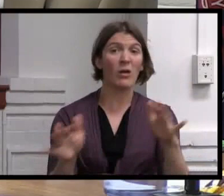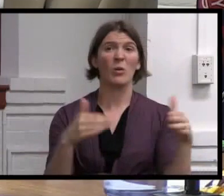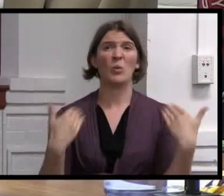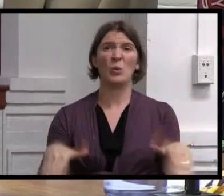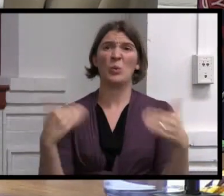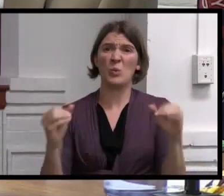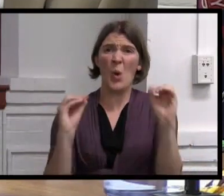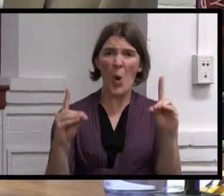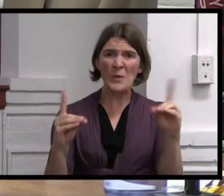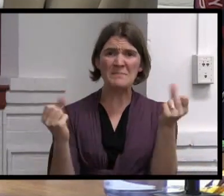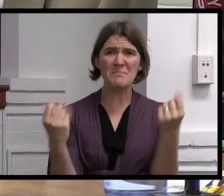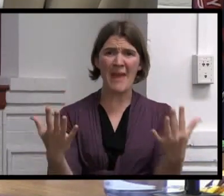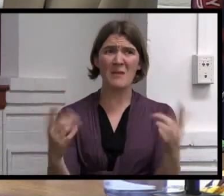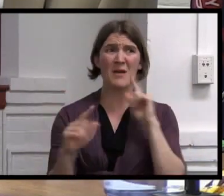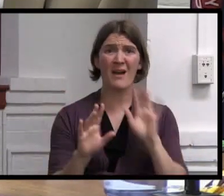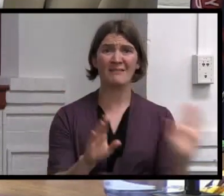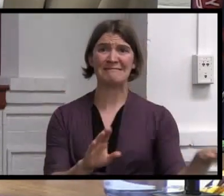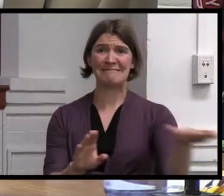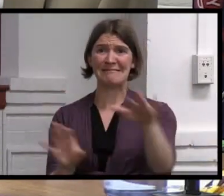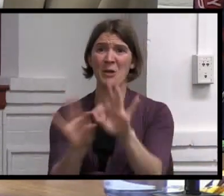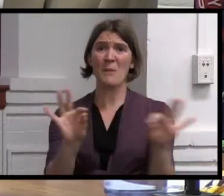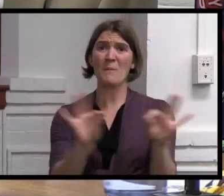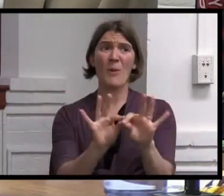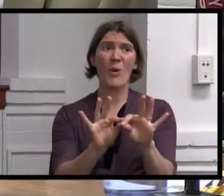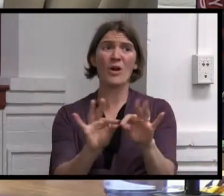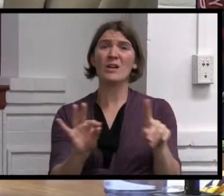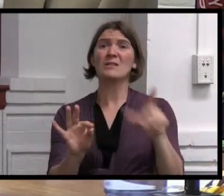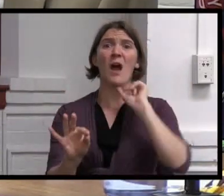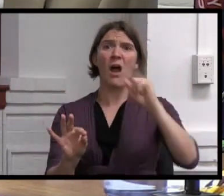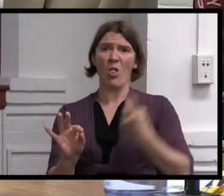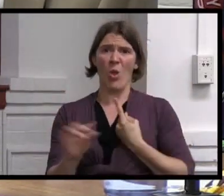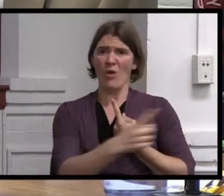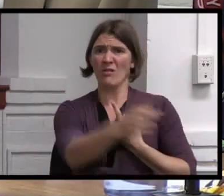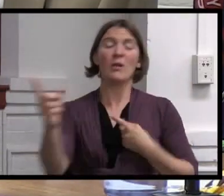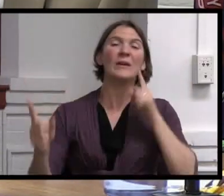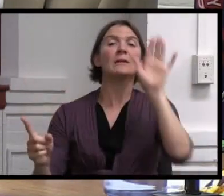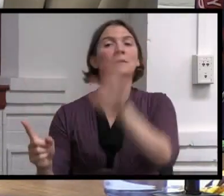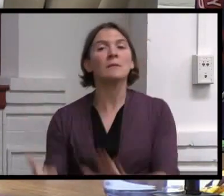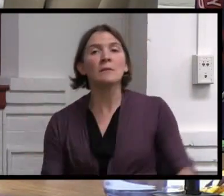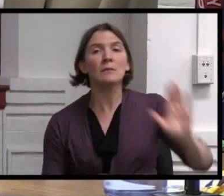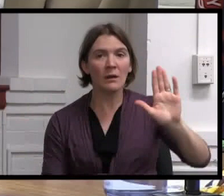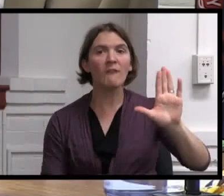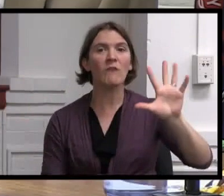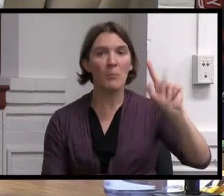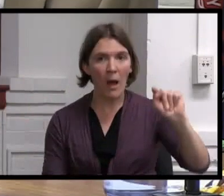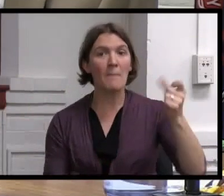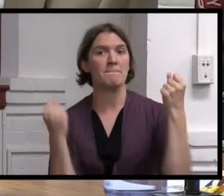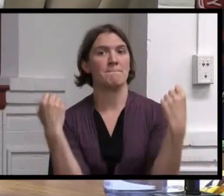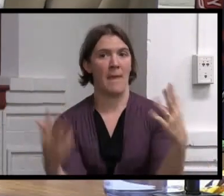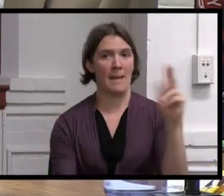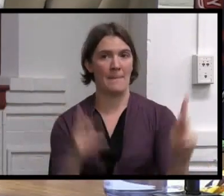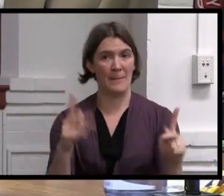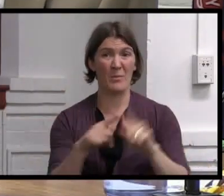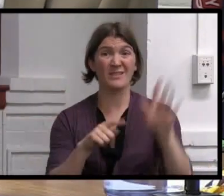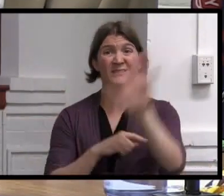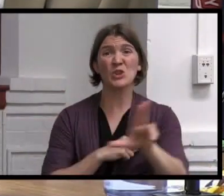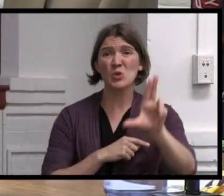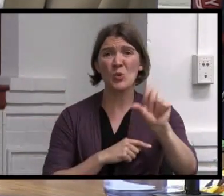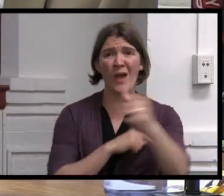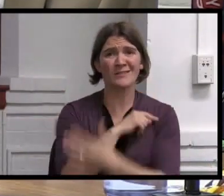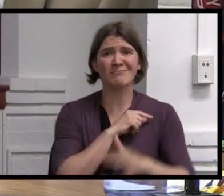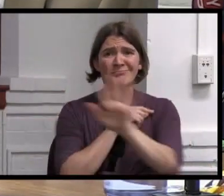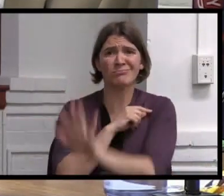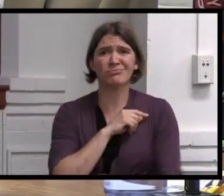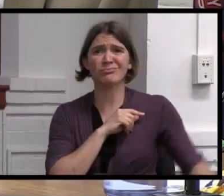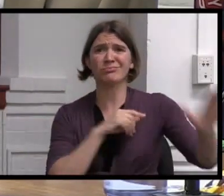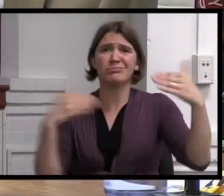But it's really important for all of us to remember that we're not alone in this. This is a state problem, and it's also a problem around the country. And